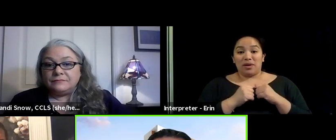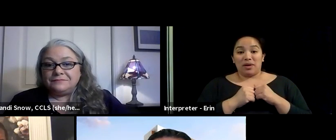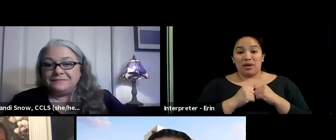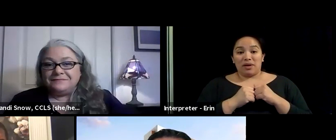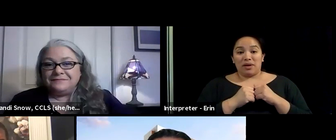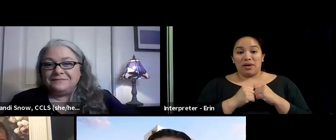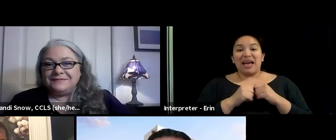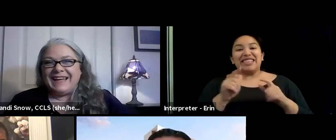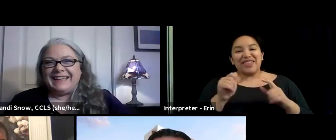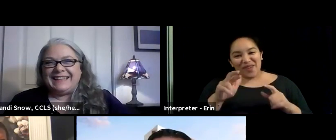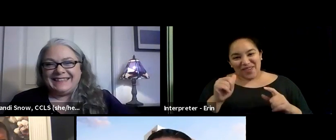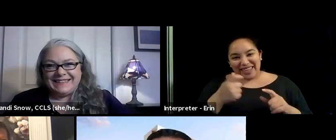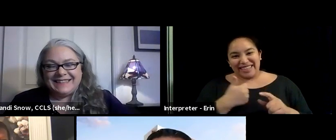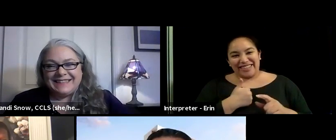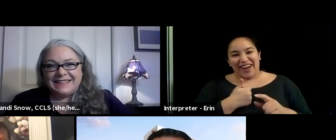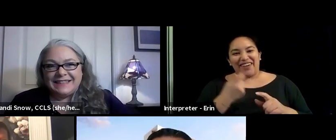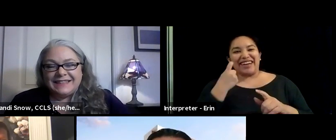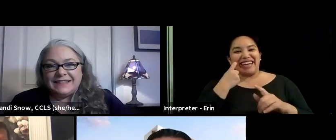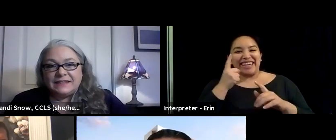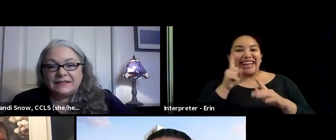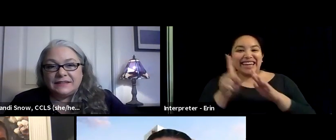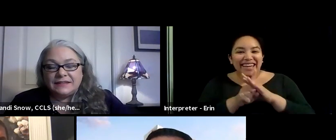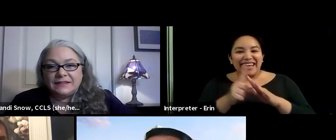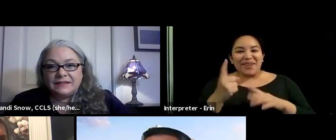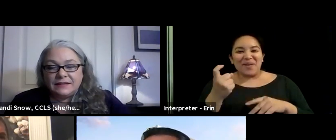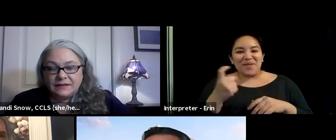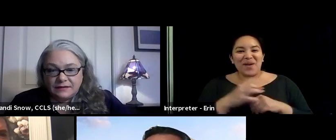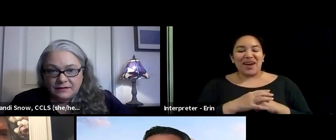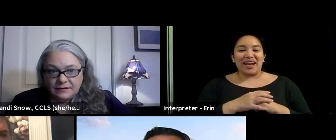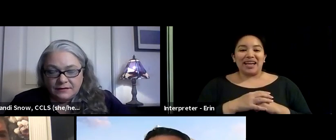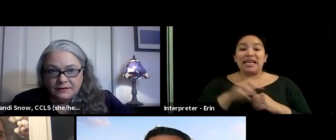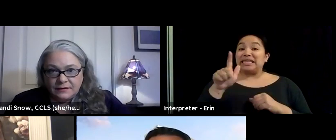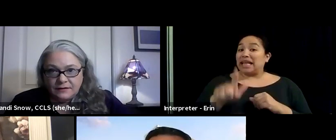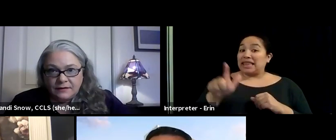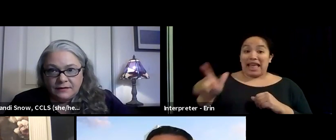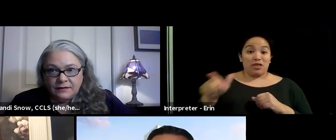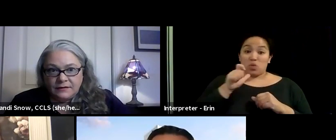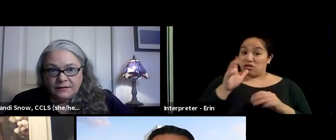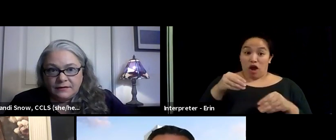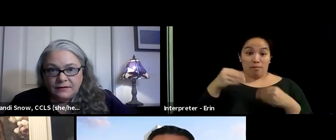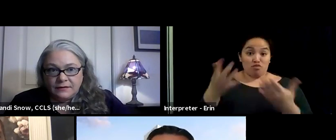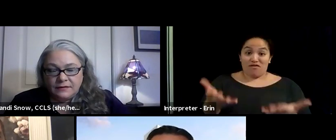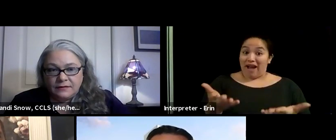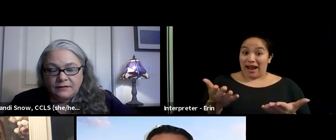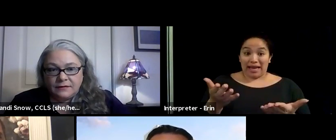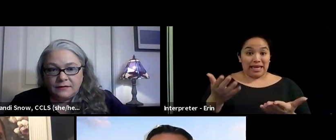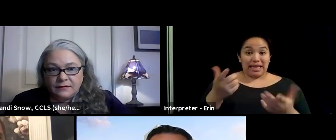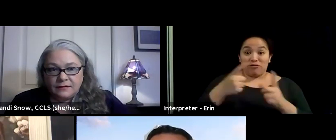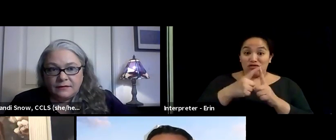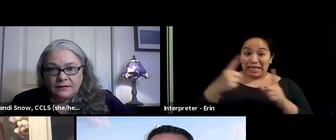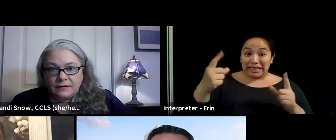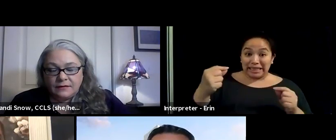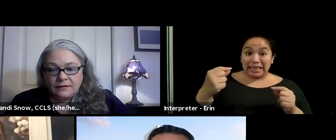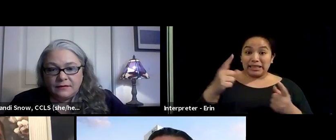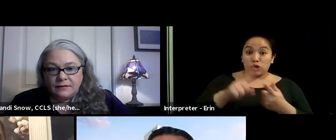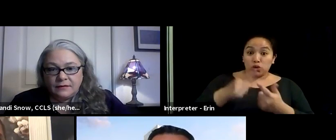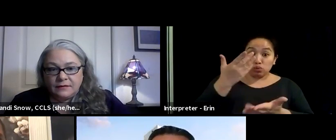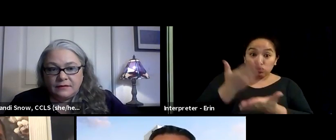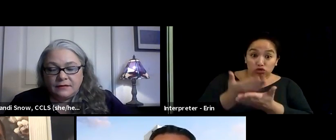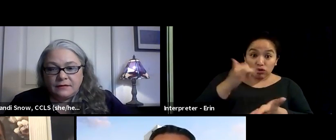Sorry, one more. So Okay. they're mentioning that the landlord isn't providing any receipts or anything to prove that they're